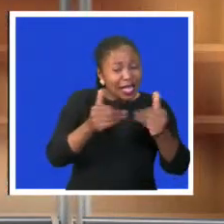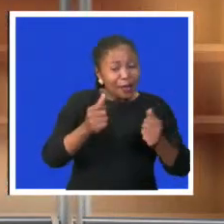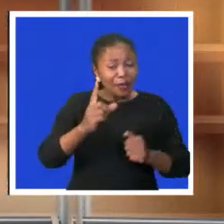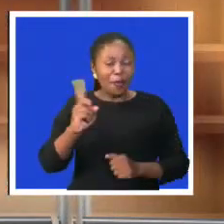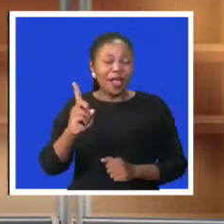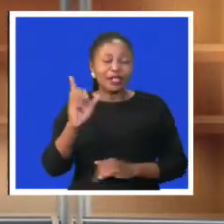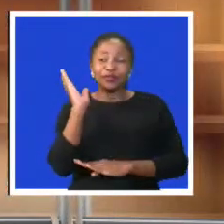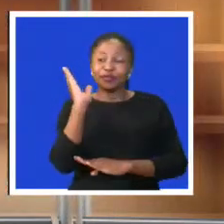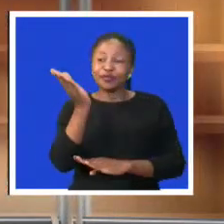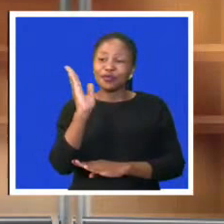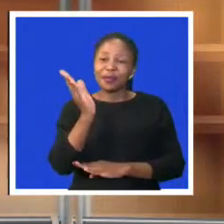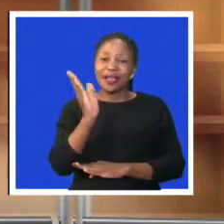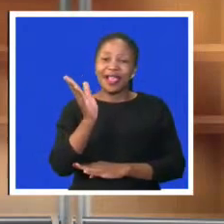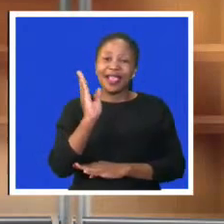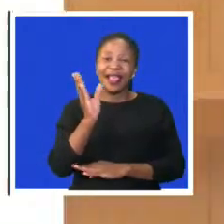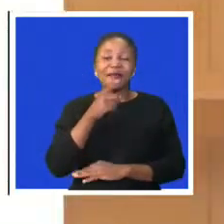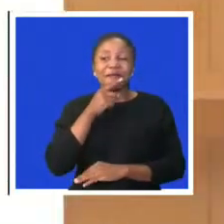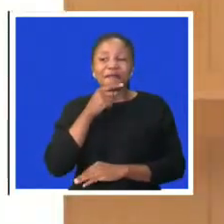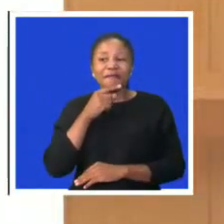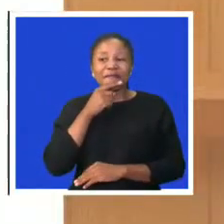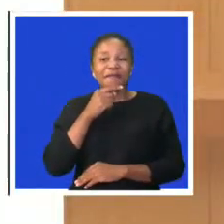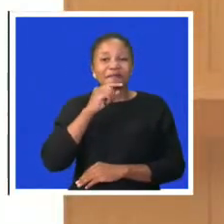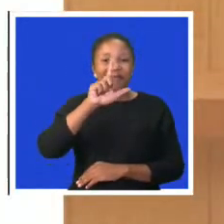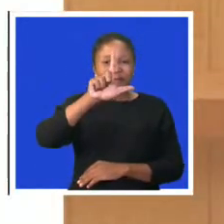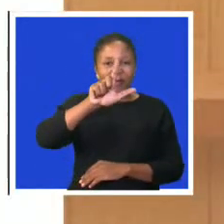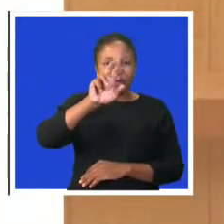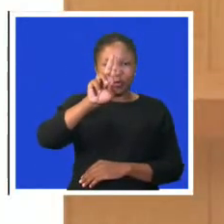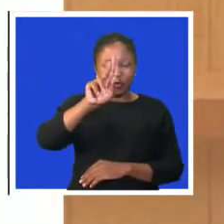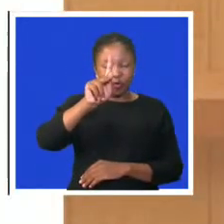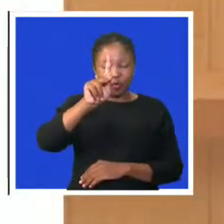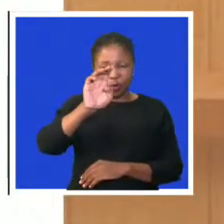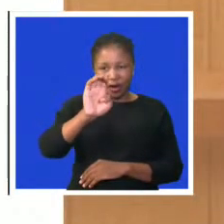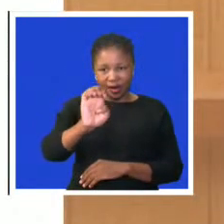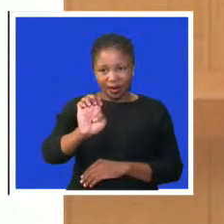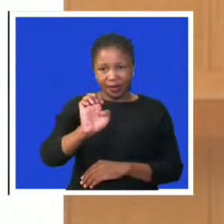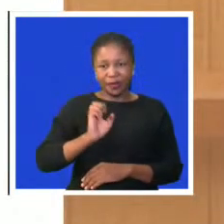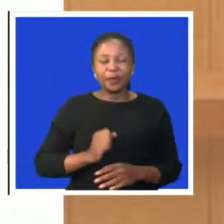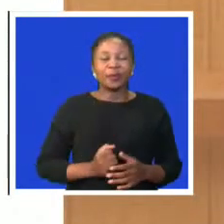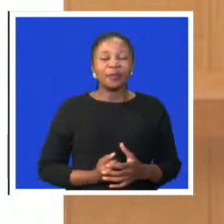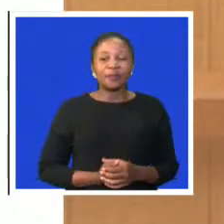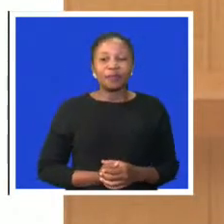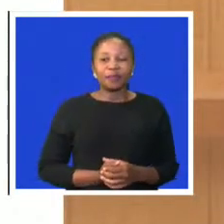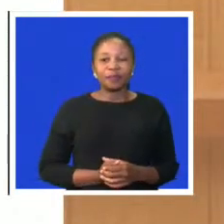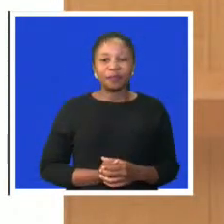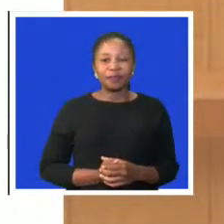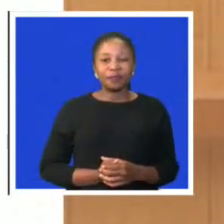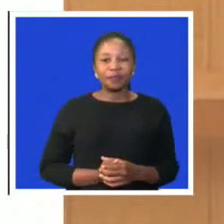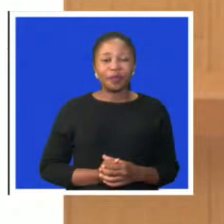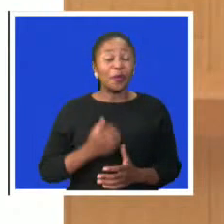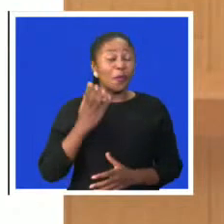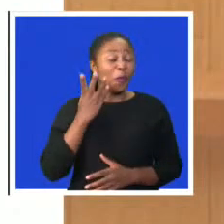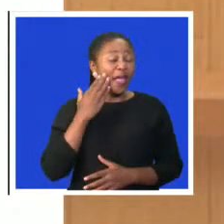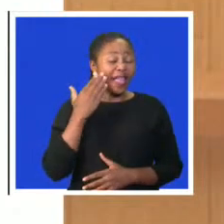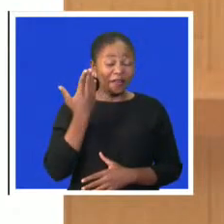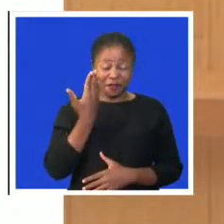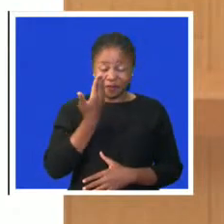us look at the objectives. By the end of the lesson, you should be able